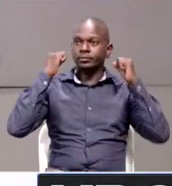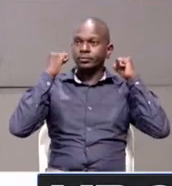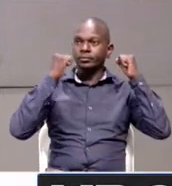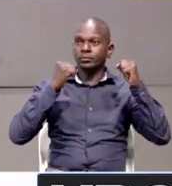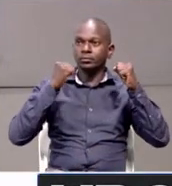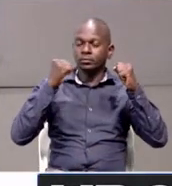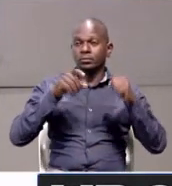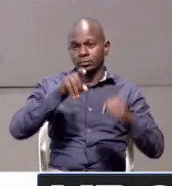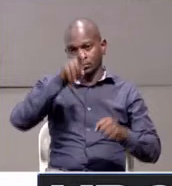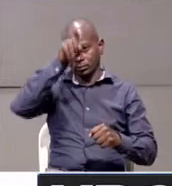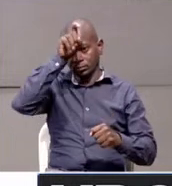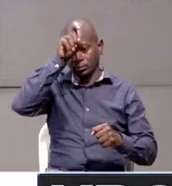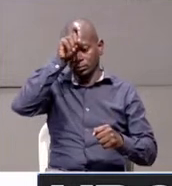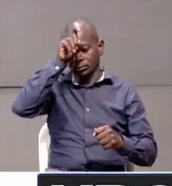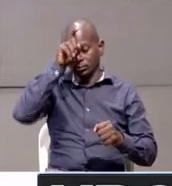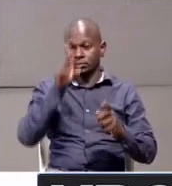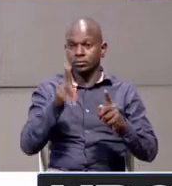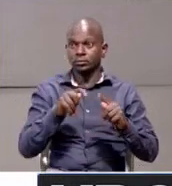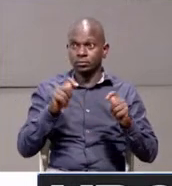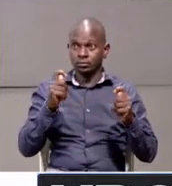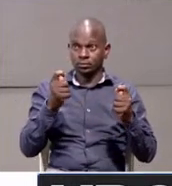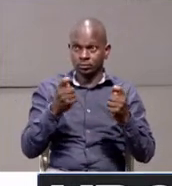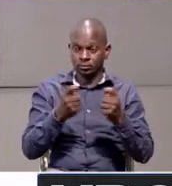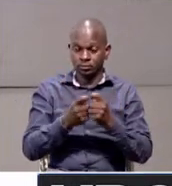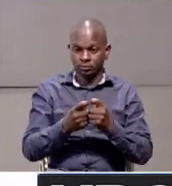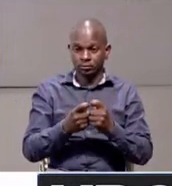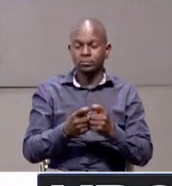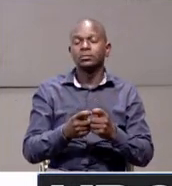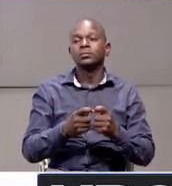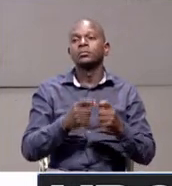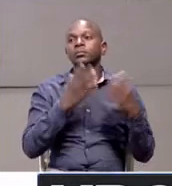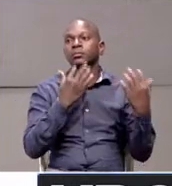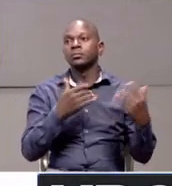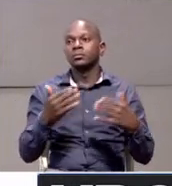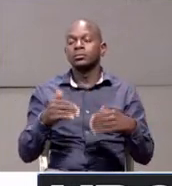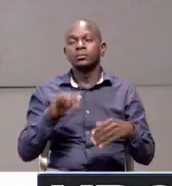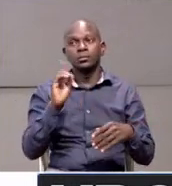in Cairo, Egypt. The team, comprising of seasoned players and